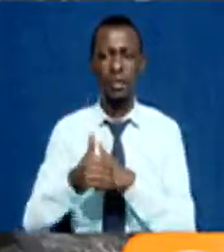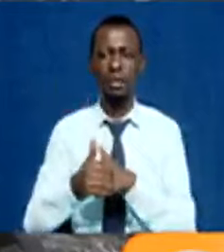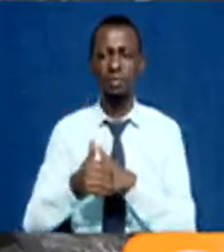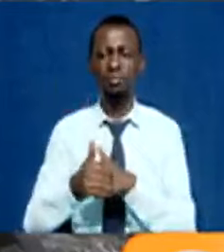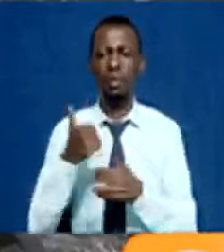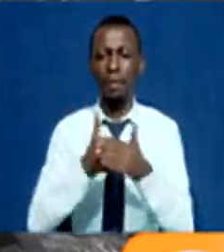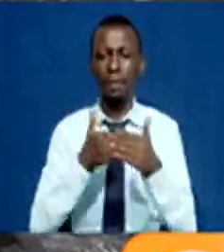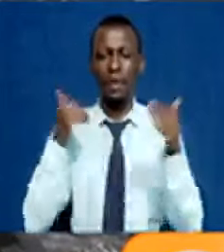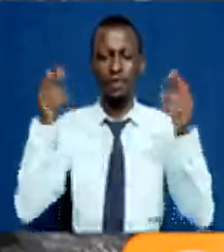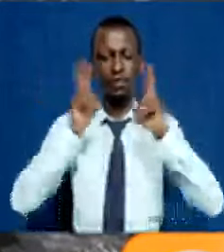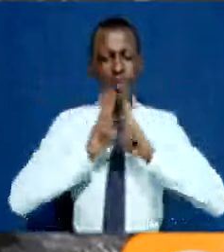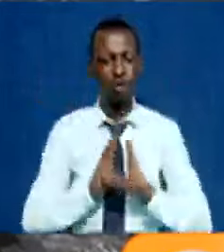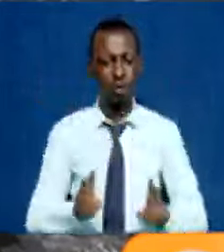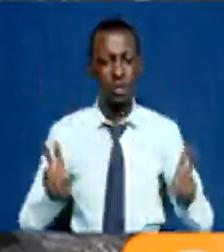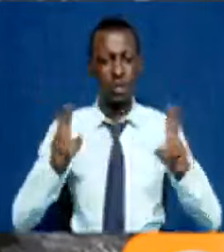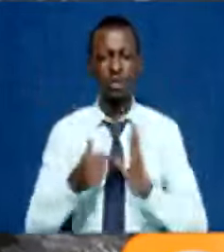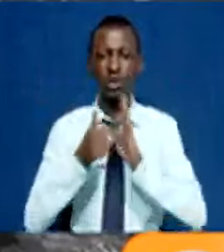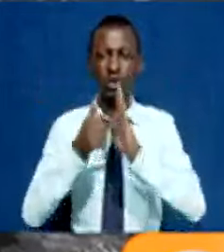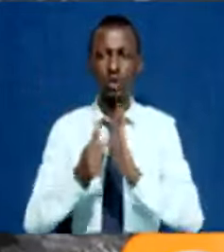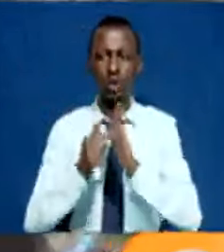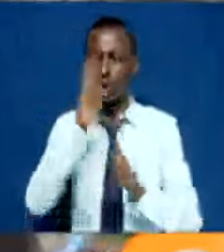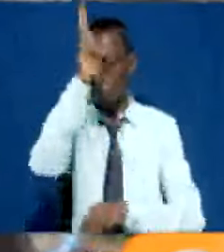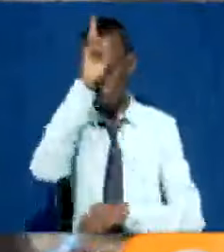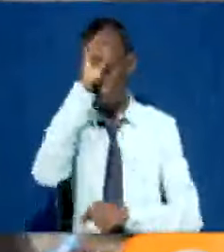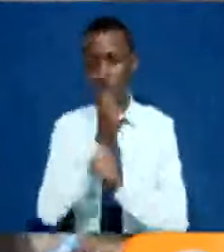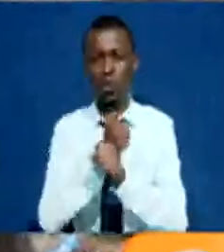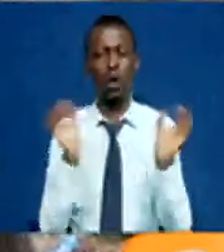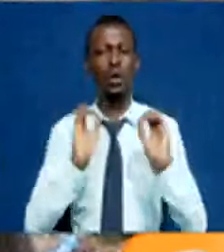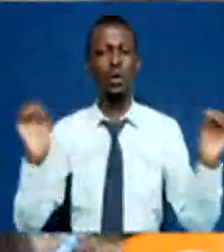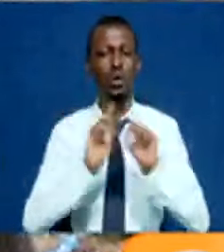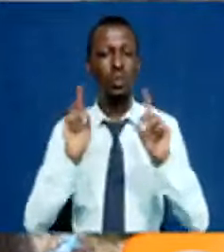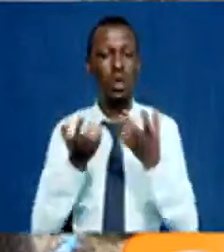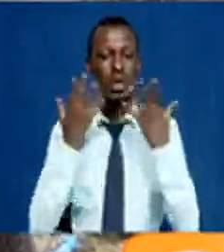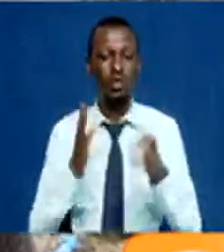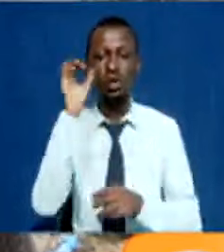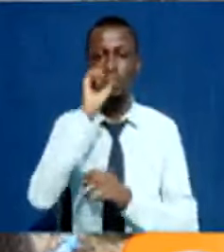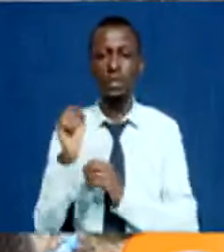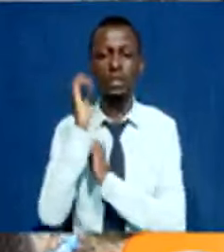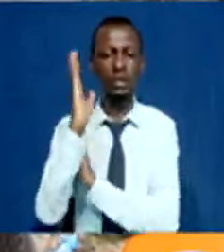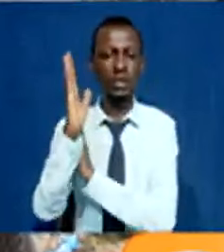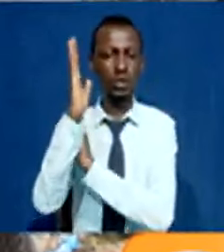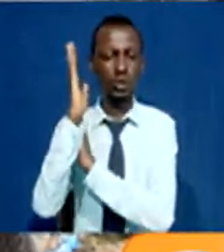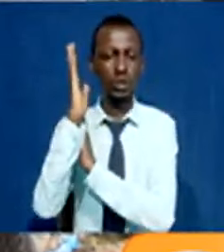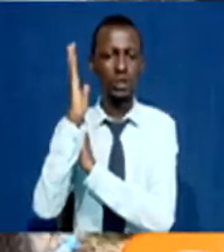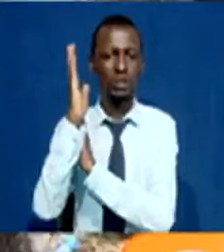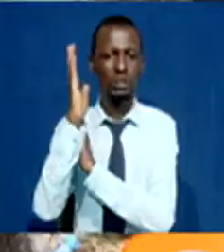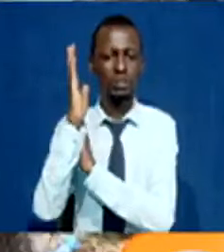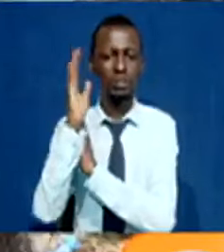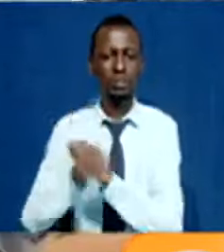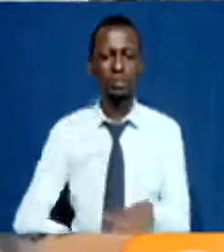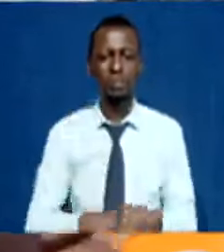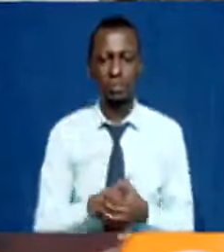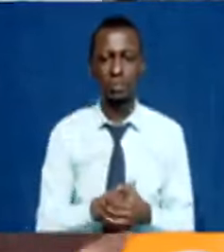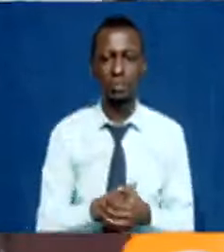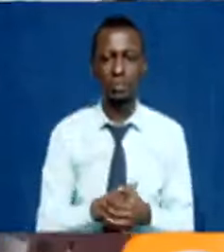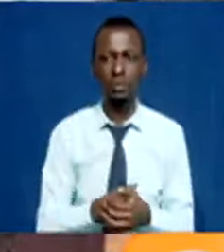peace speaks to laxity on the part of police, despite assurances by Interior Cabinet Secretary Professor Kithure Kindiki.